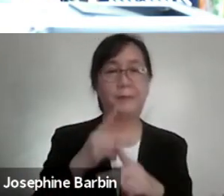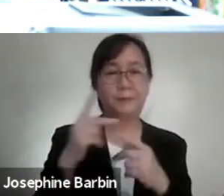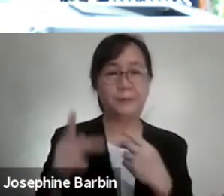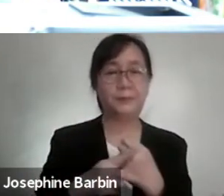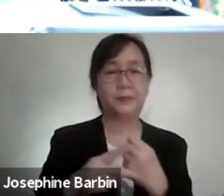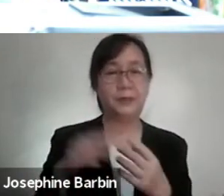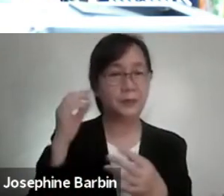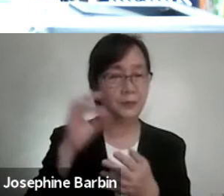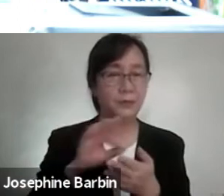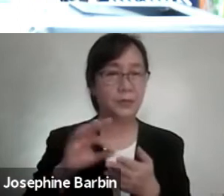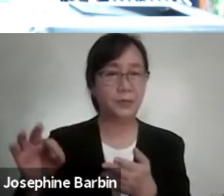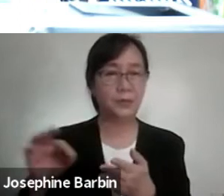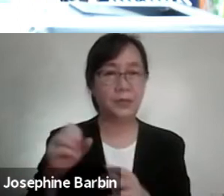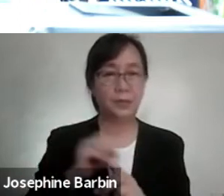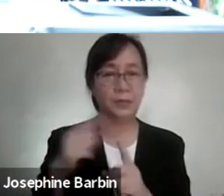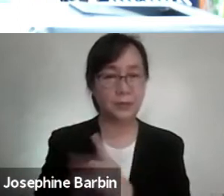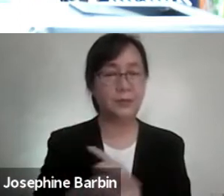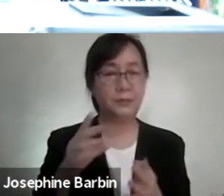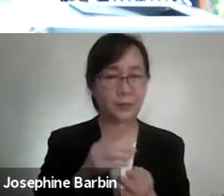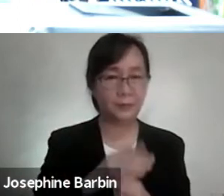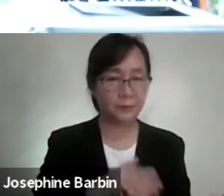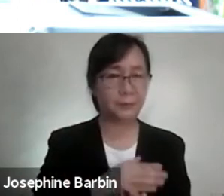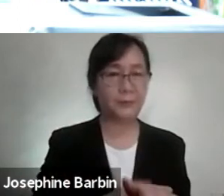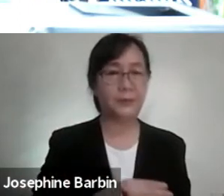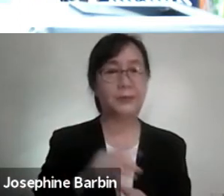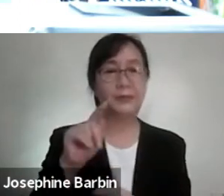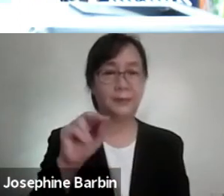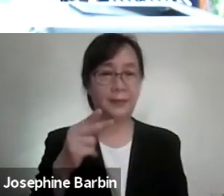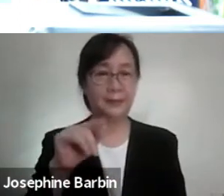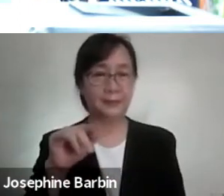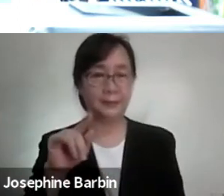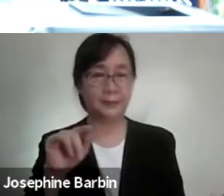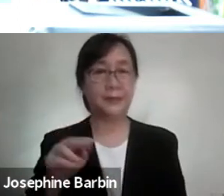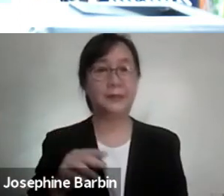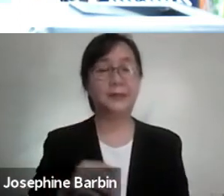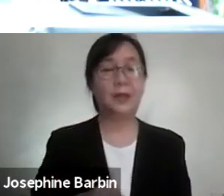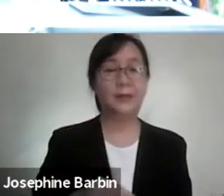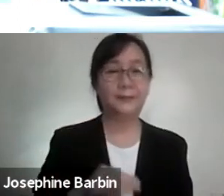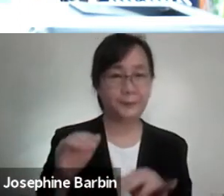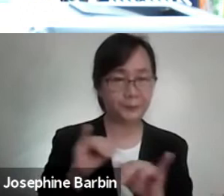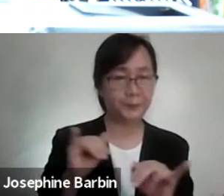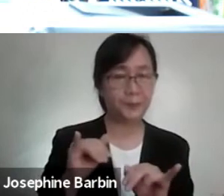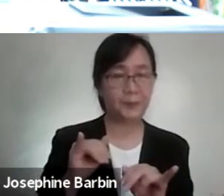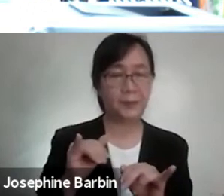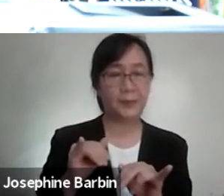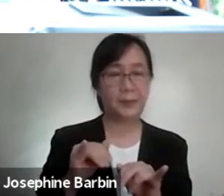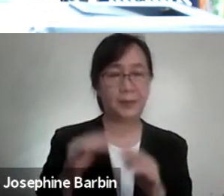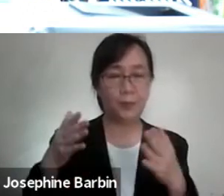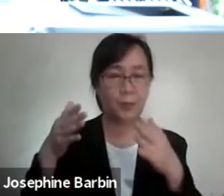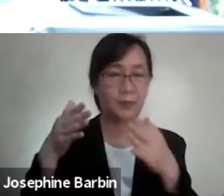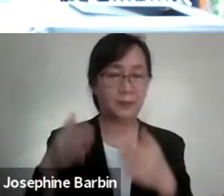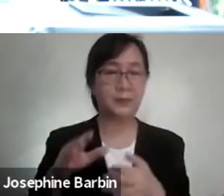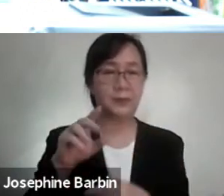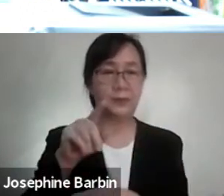of Social Development and Human Security, Thailand. He is also a focal officer of the ASEAN